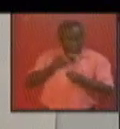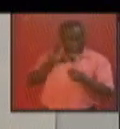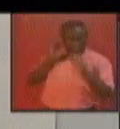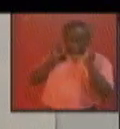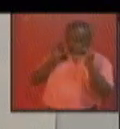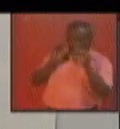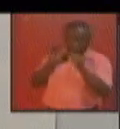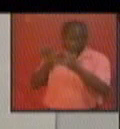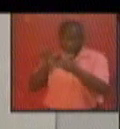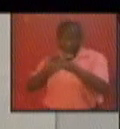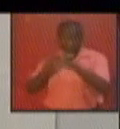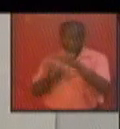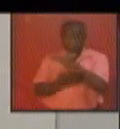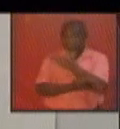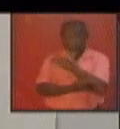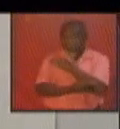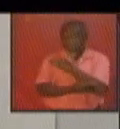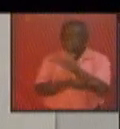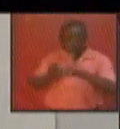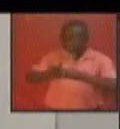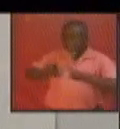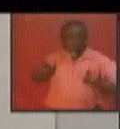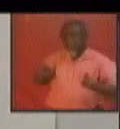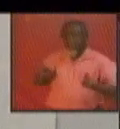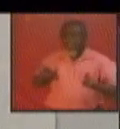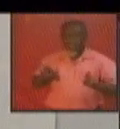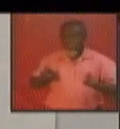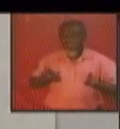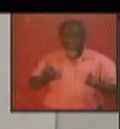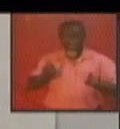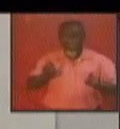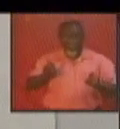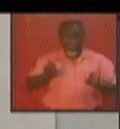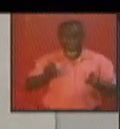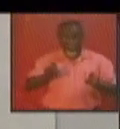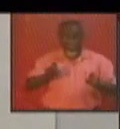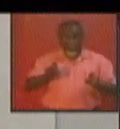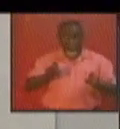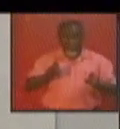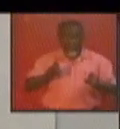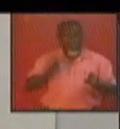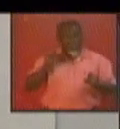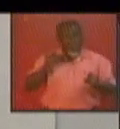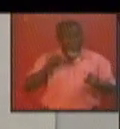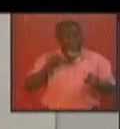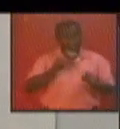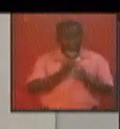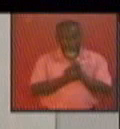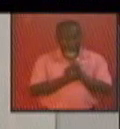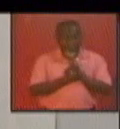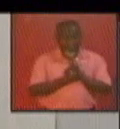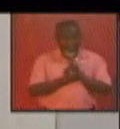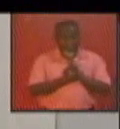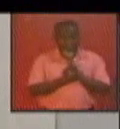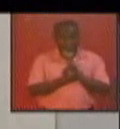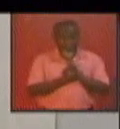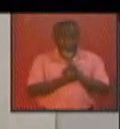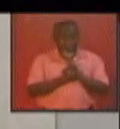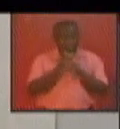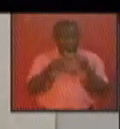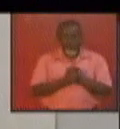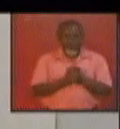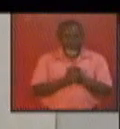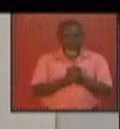letter follows the public information that Prime Minister Dr. Keith Rowley had written to Prime Minister Modi requesting the provision of COVID-19